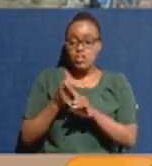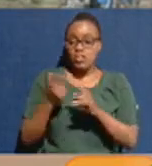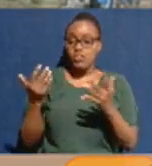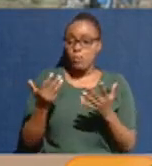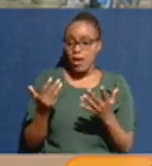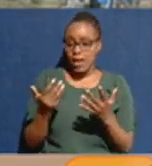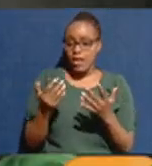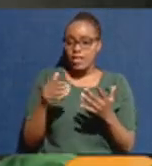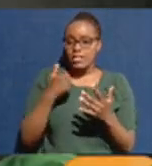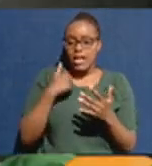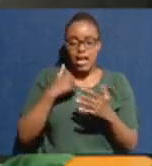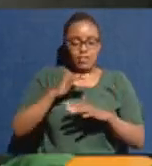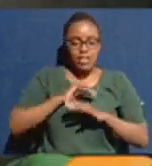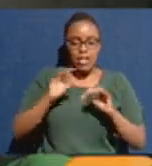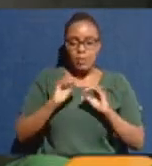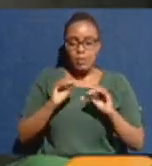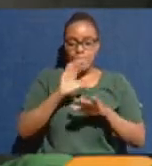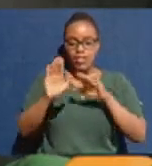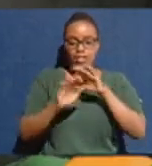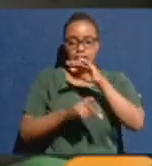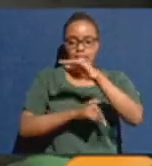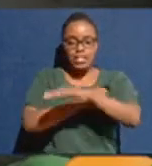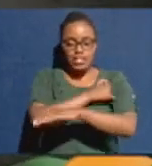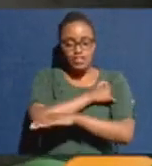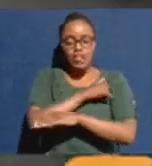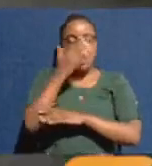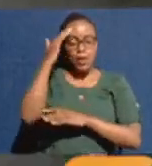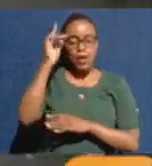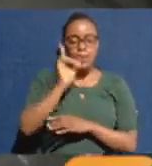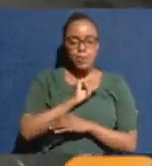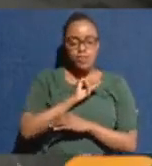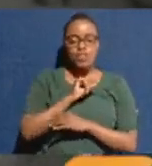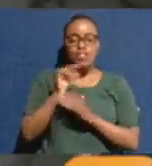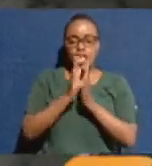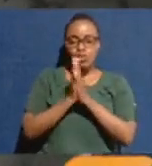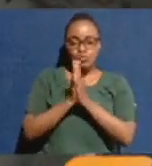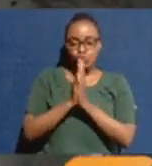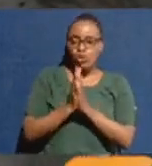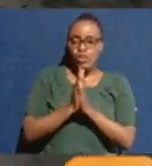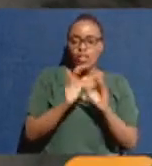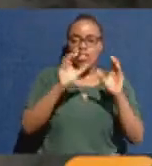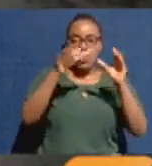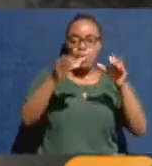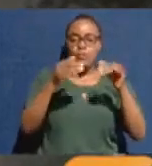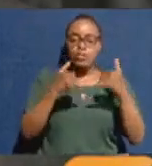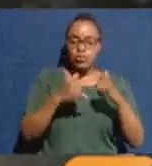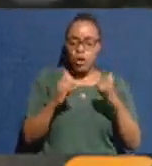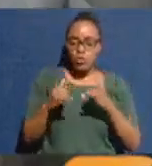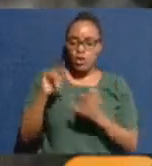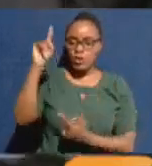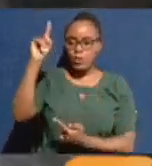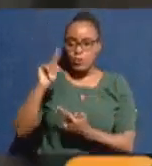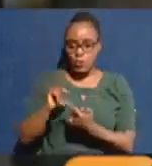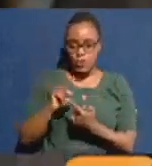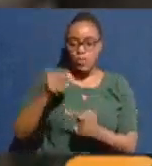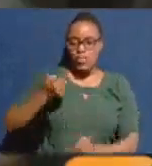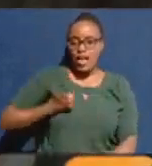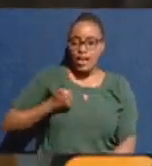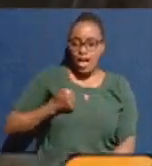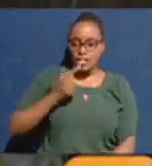kwa nadra. The assistant chief got wind of the situation from an elder as the community strives to reduce the number of